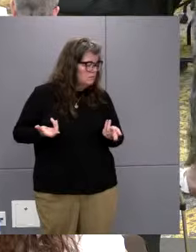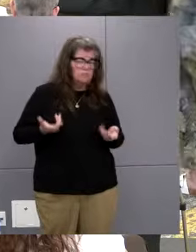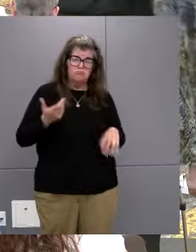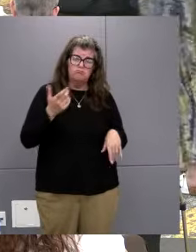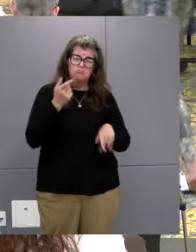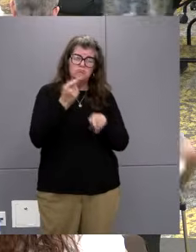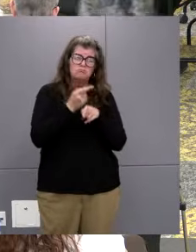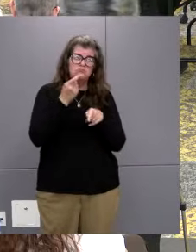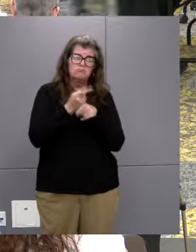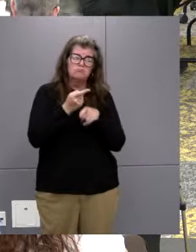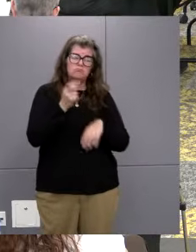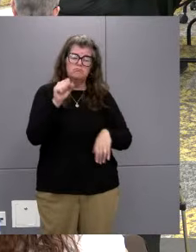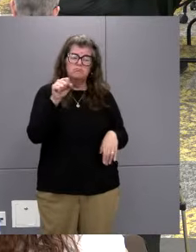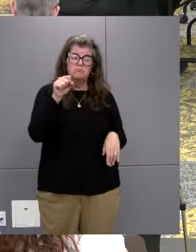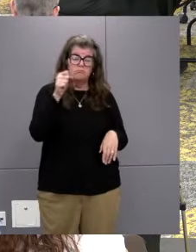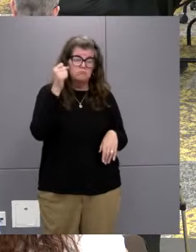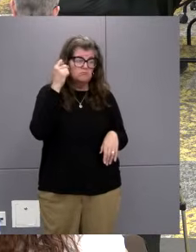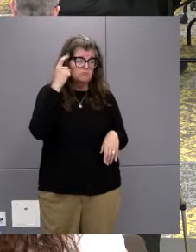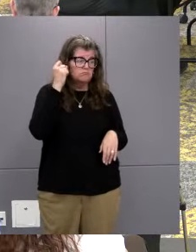Yes, but the